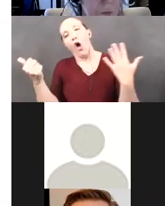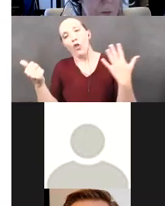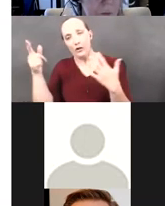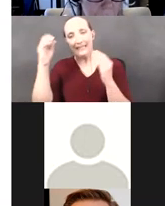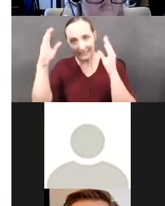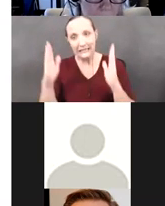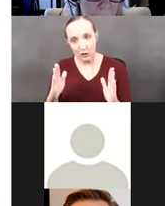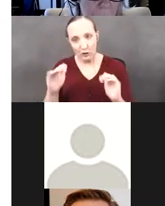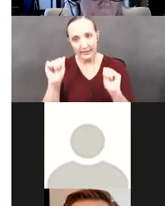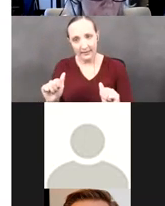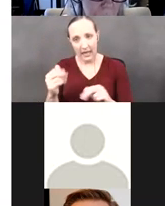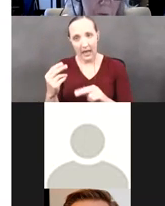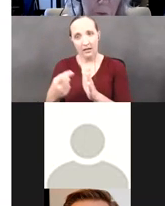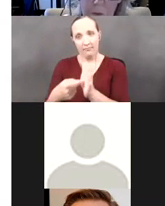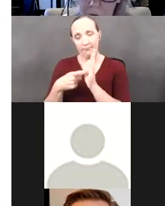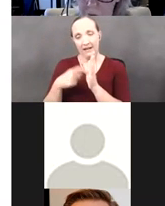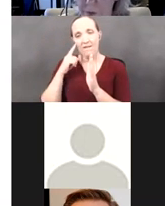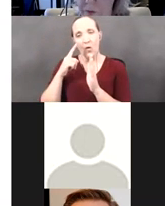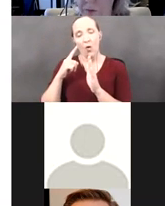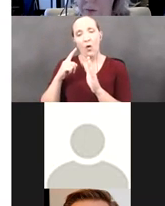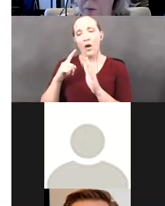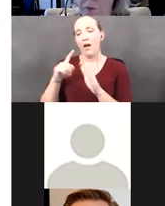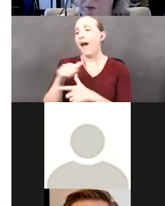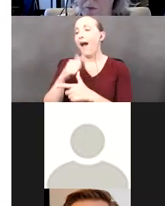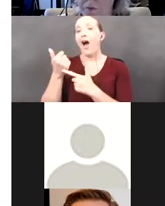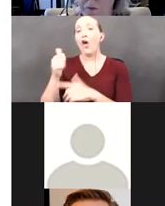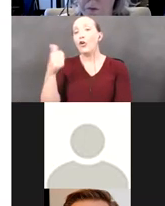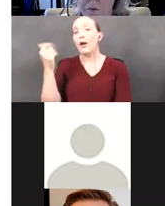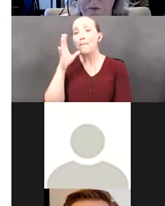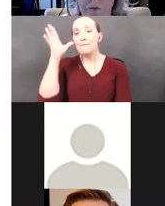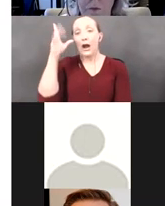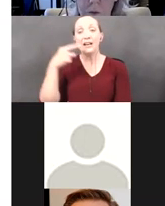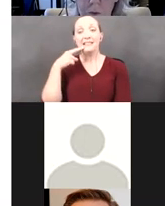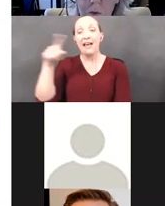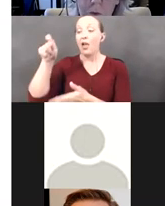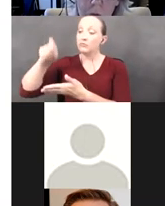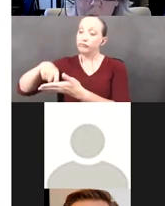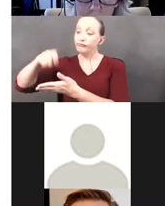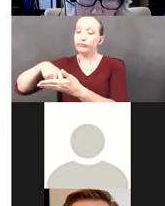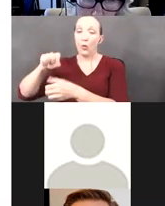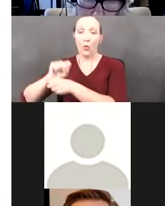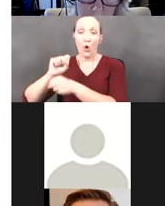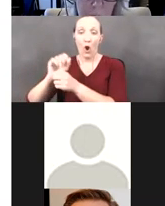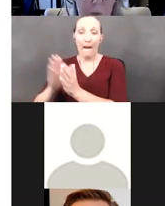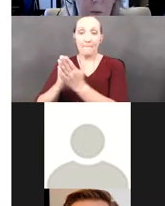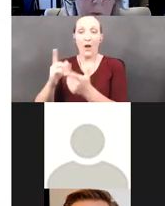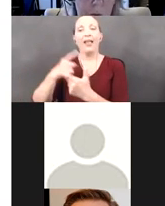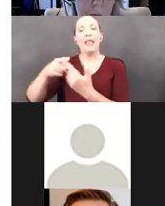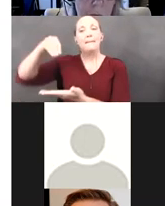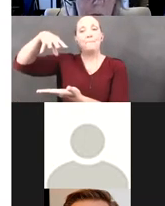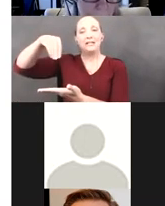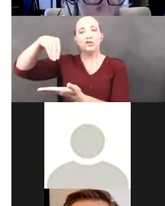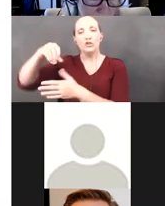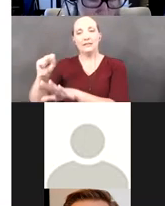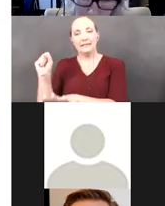Kami, push out pero work. seguramente hay otras As maneras another en las parent que los referenced, maestros they're doing the asignan work in a tarea. Como workbook una and madre submitting a mencionó, picture of están the work haciendo to el the trabajo